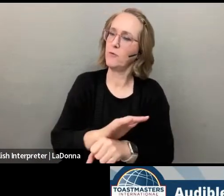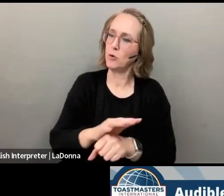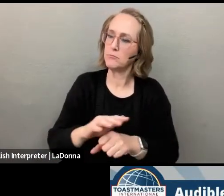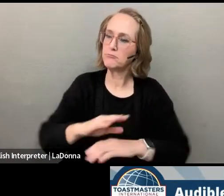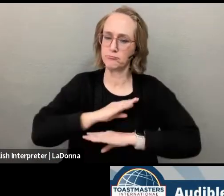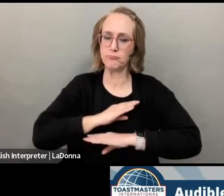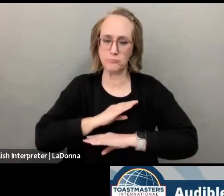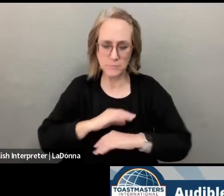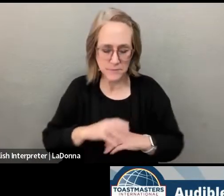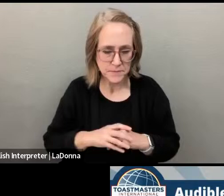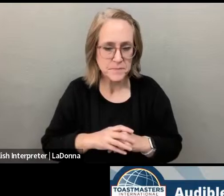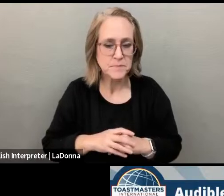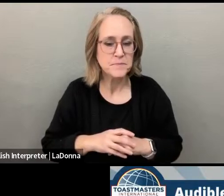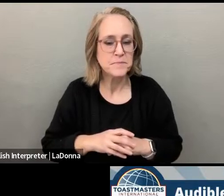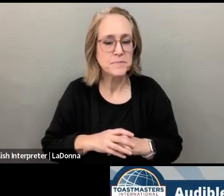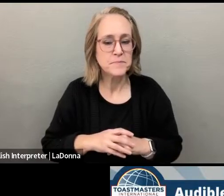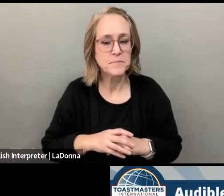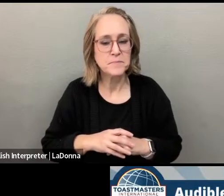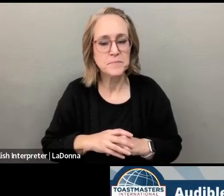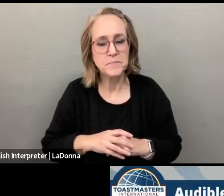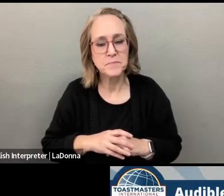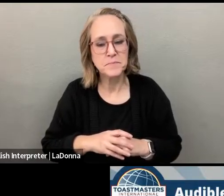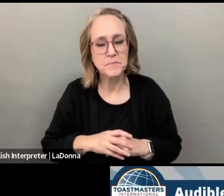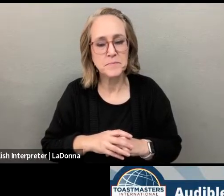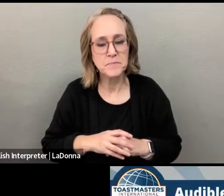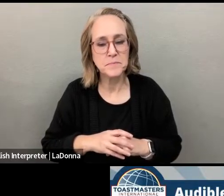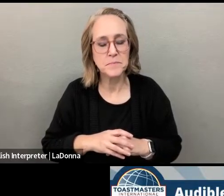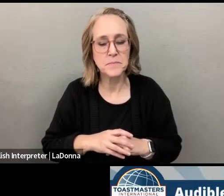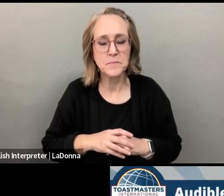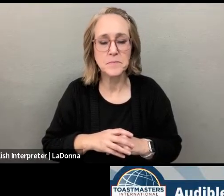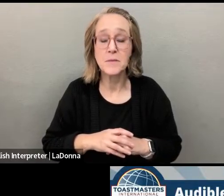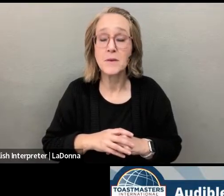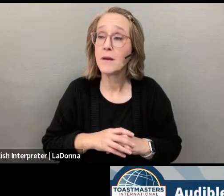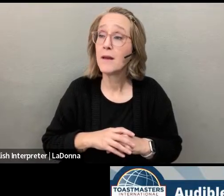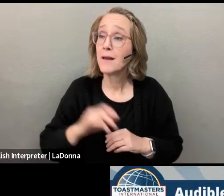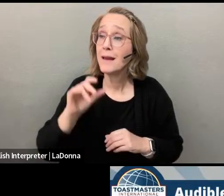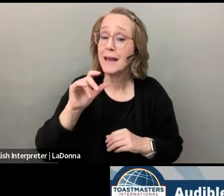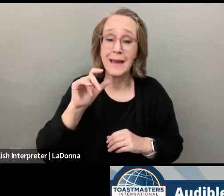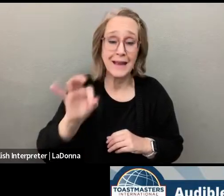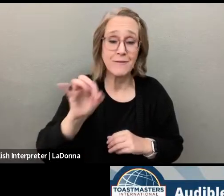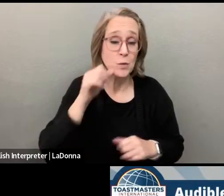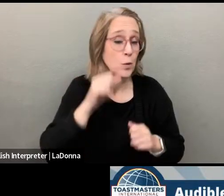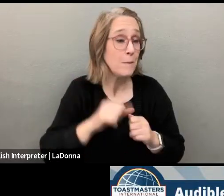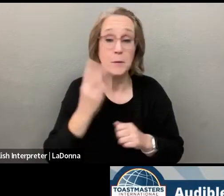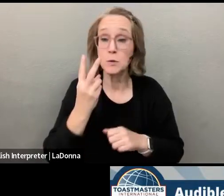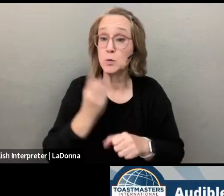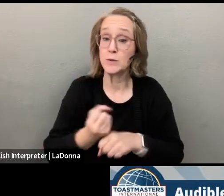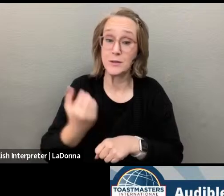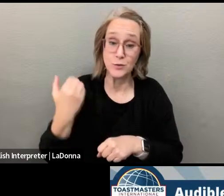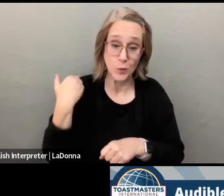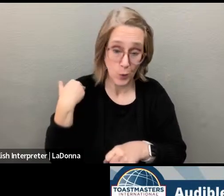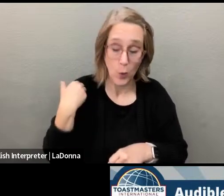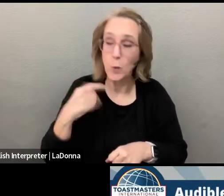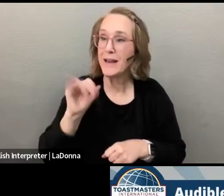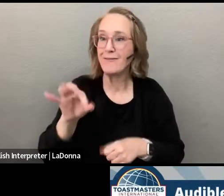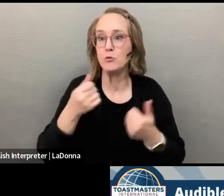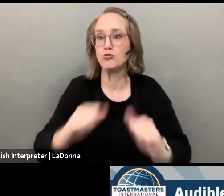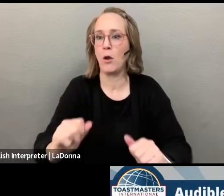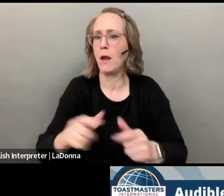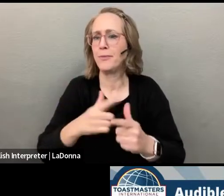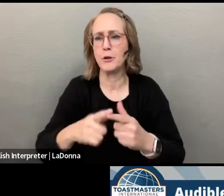where if you showed up and made an effort, you were pretty much guaranteed a job, I think are over. It is